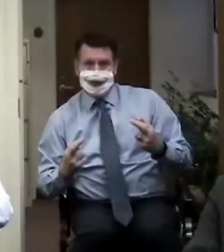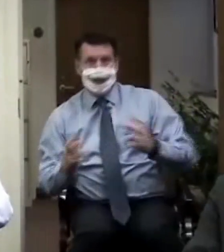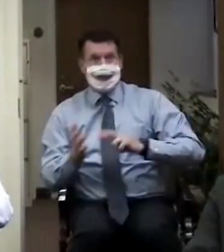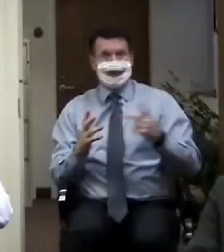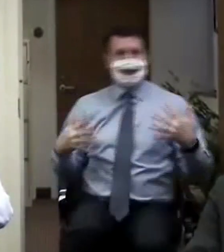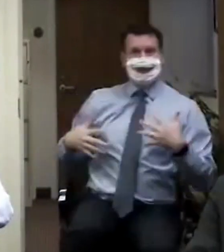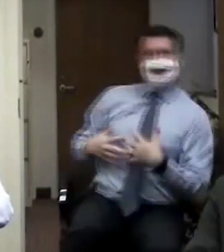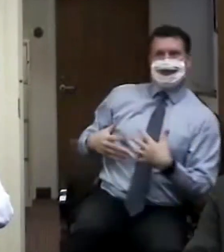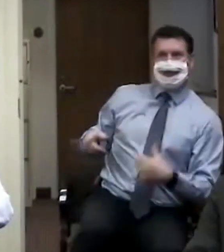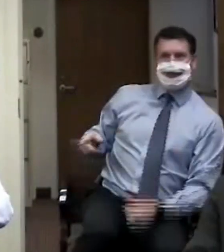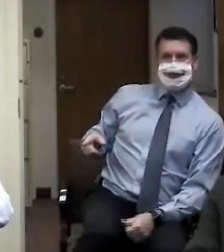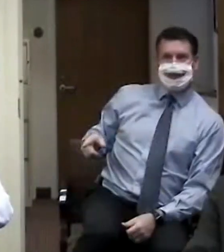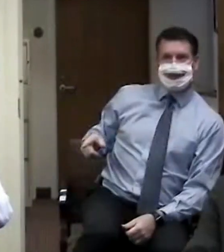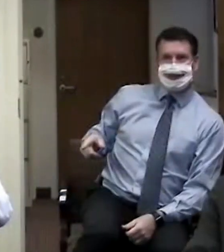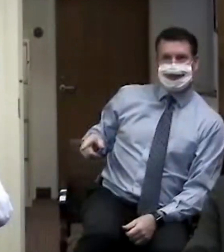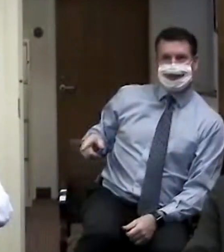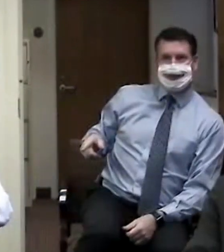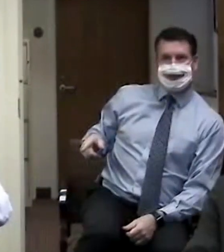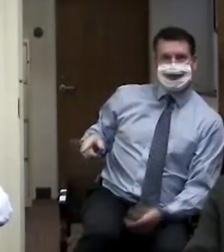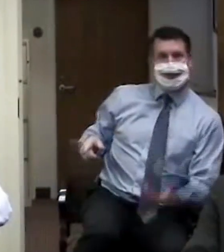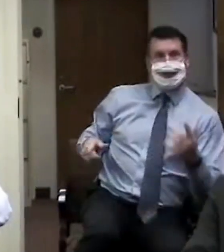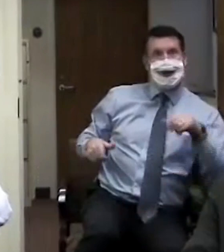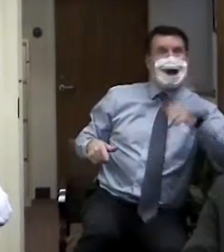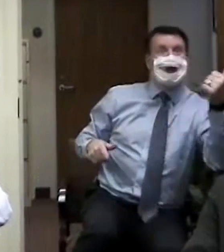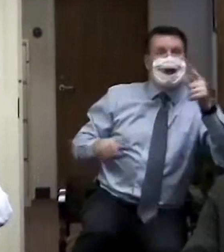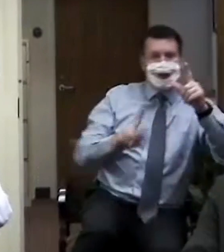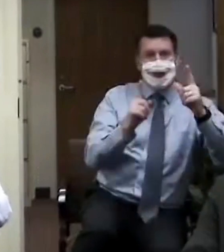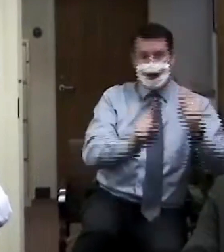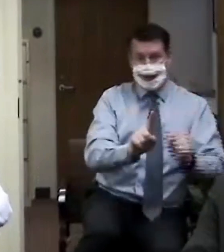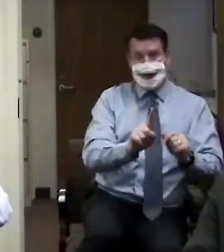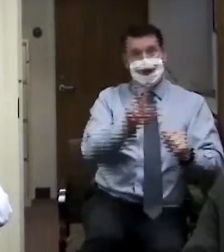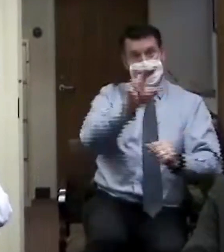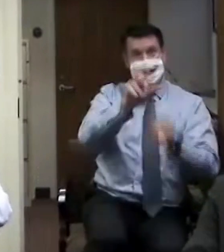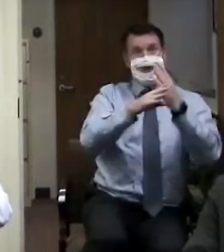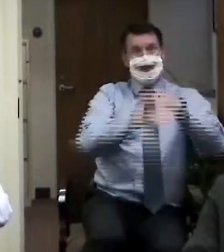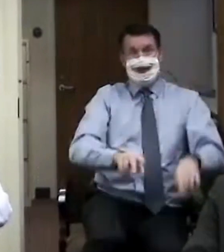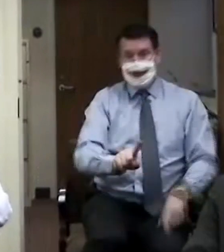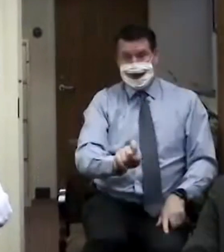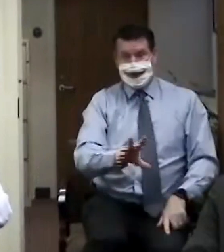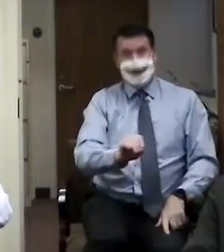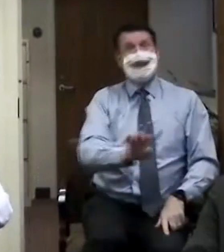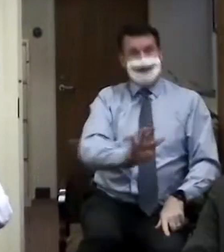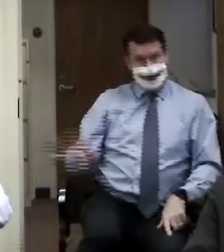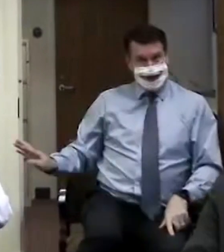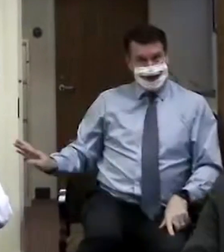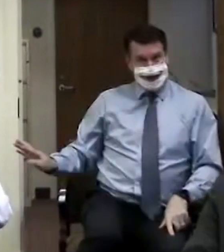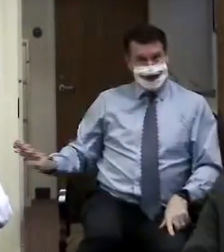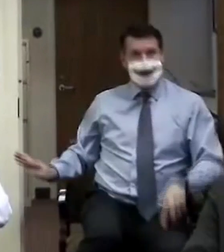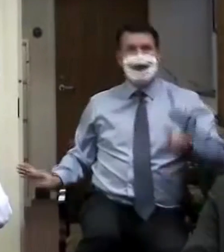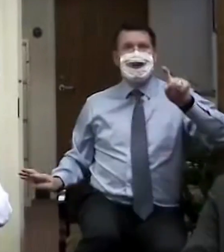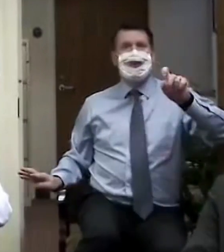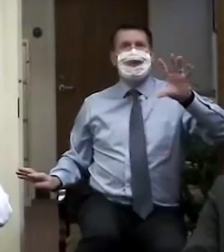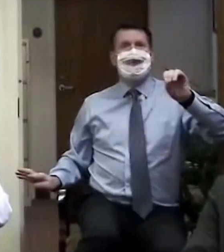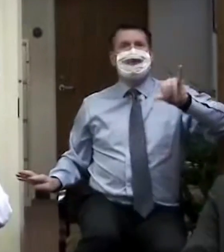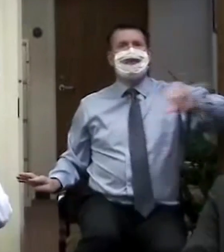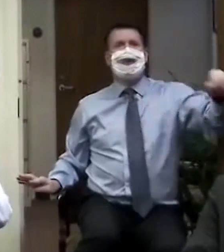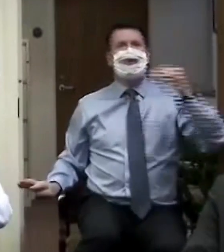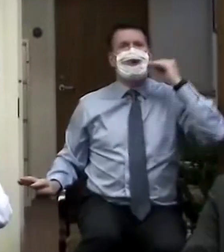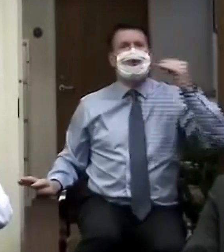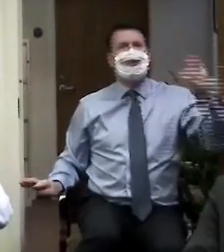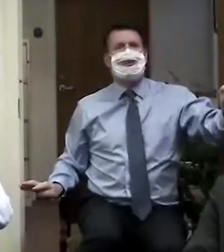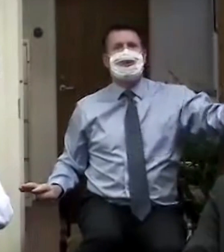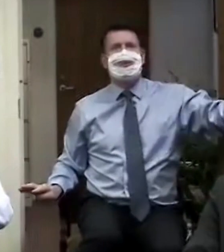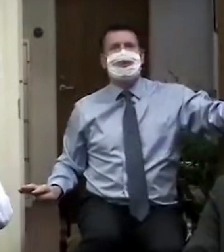increased to 200 or 250, so we're getting back to where we were. But there's still a number of patients who need urgent care who